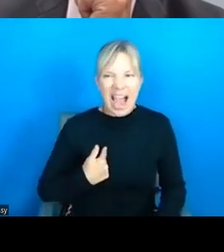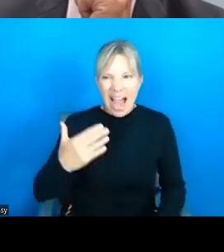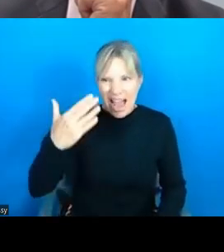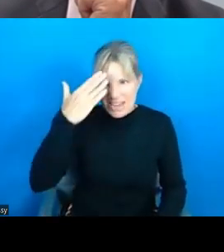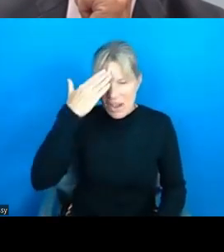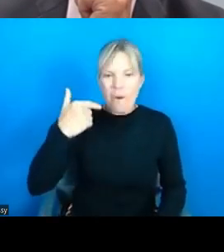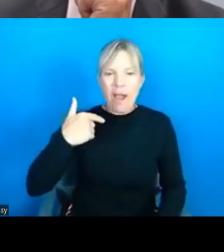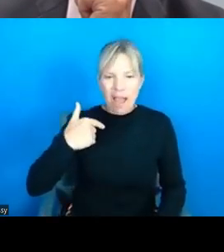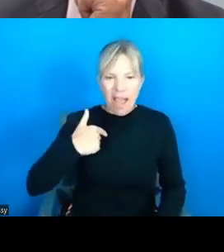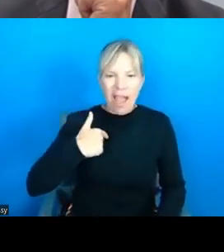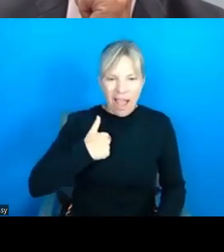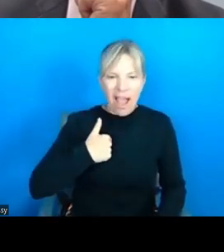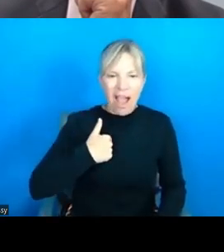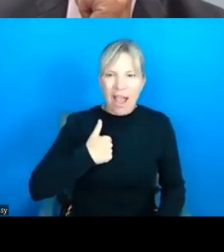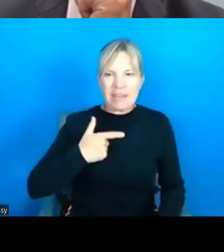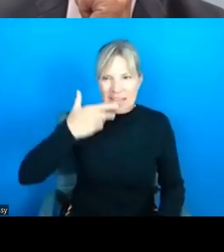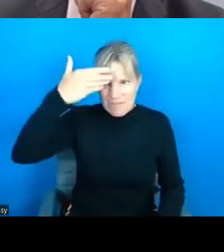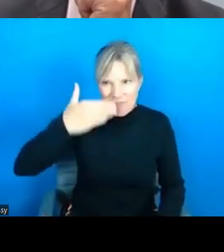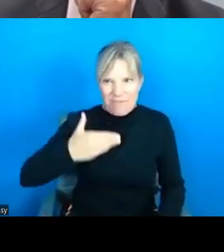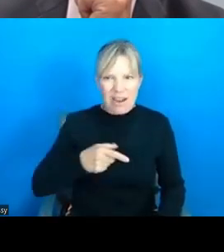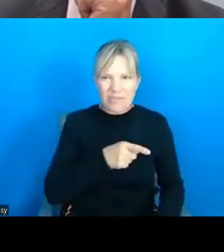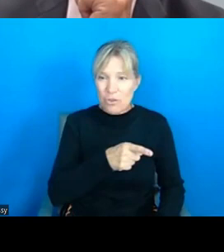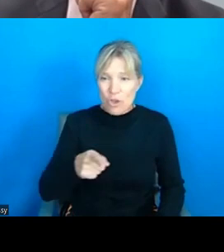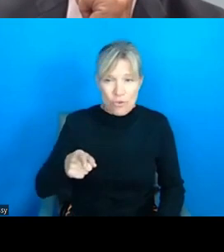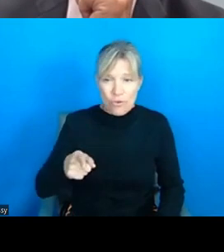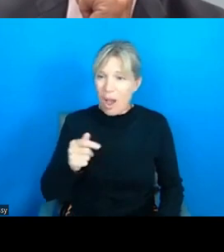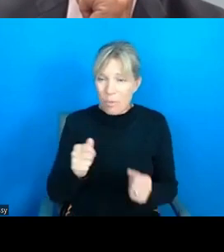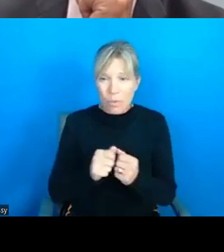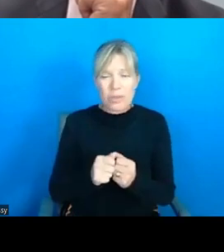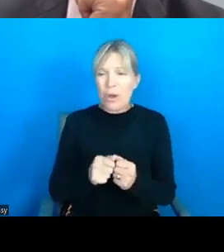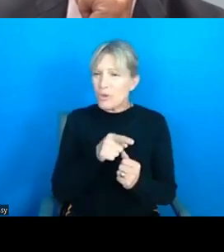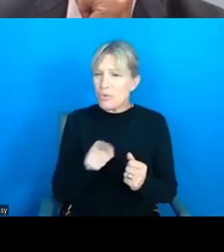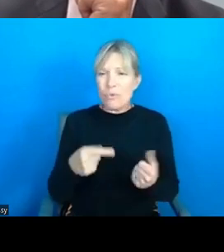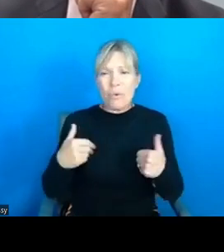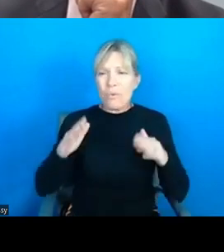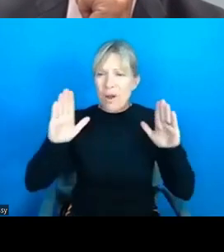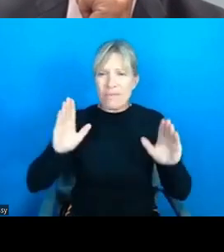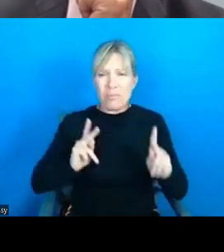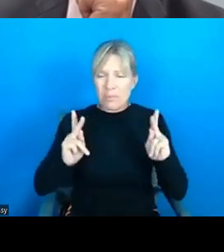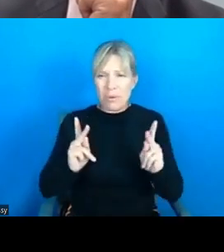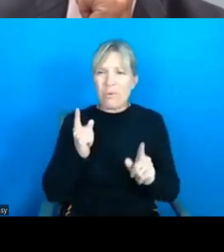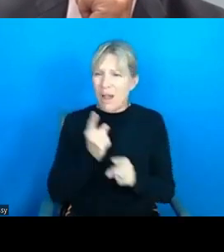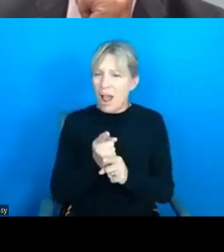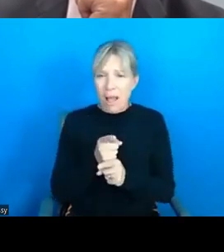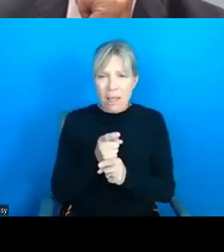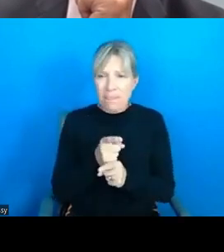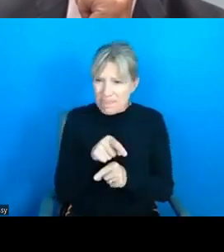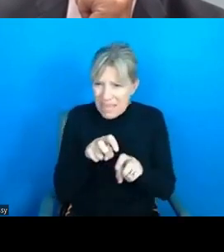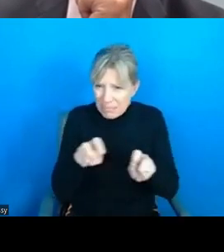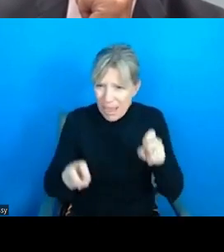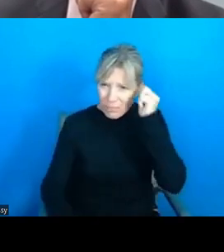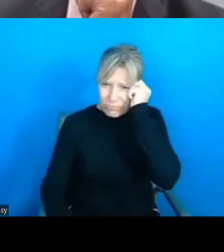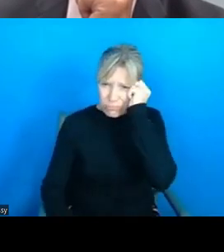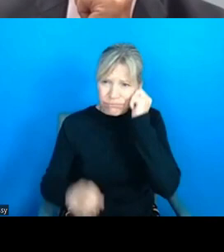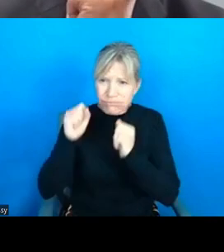in the presence of some extraordinary people, right? This panel is amazing. As